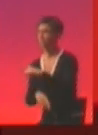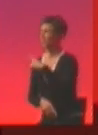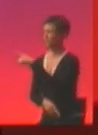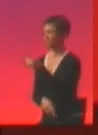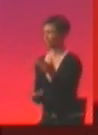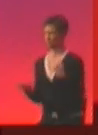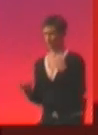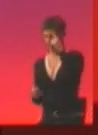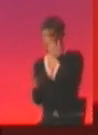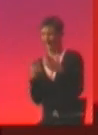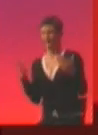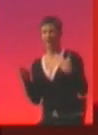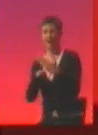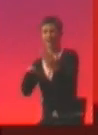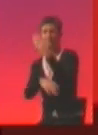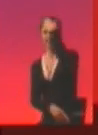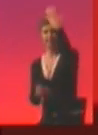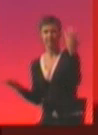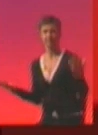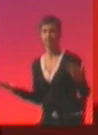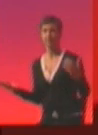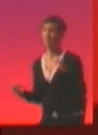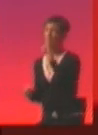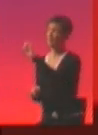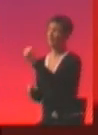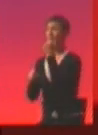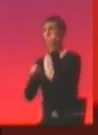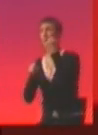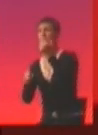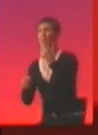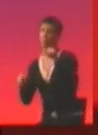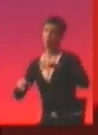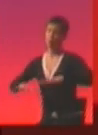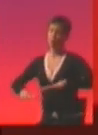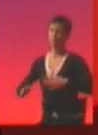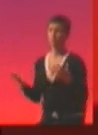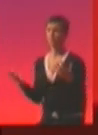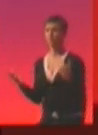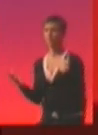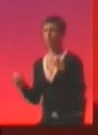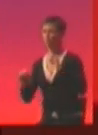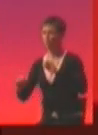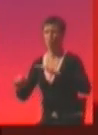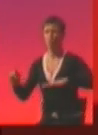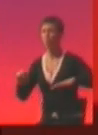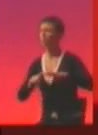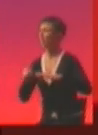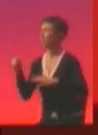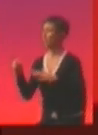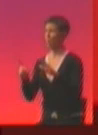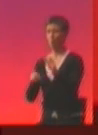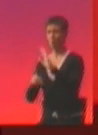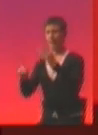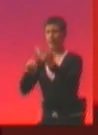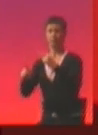doesn't believe in active government. Their campaigns for Broken Britain, for an age of austerity, are all designed to break